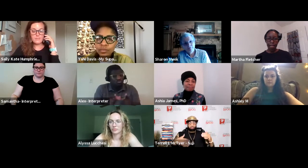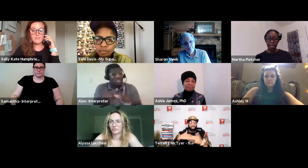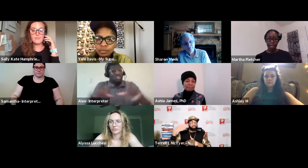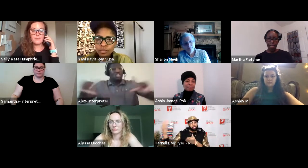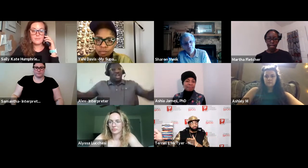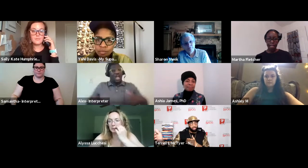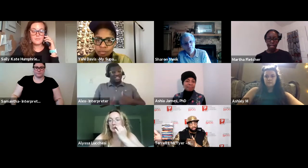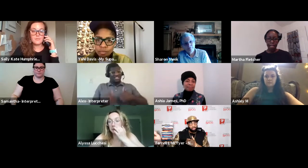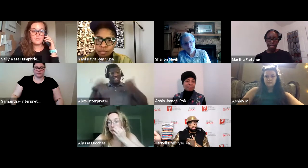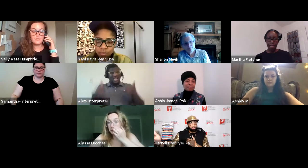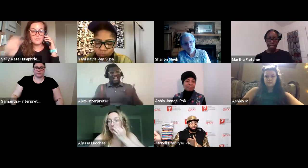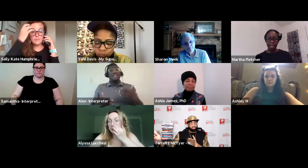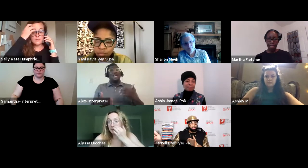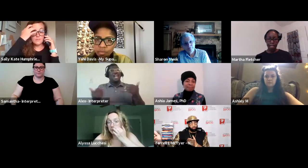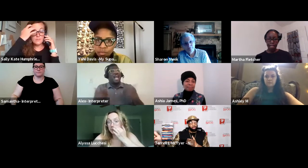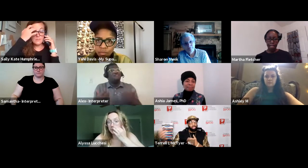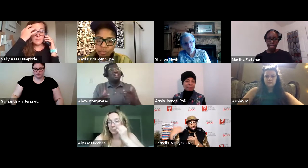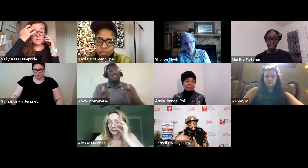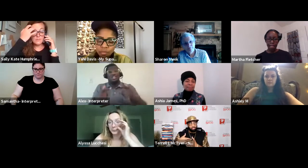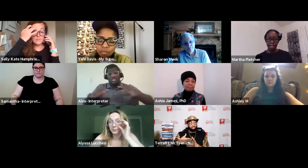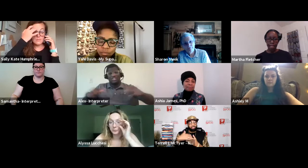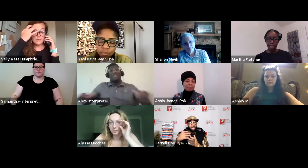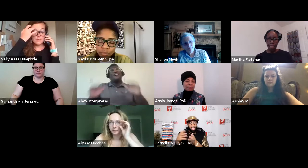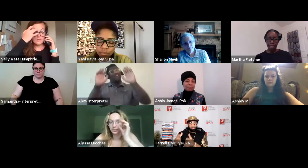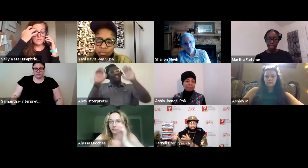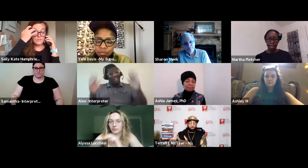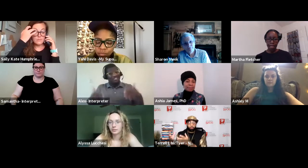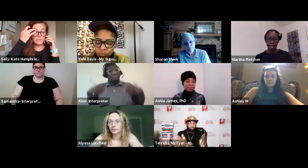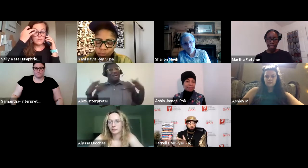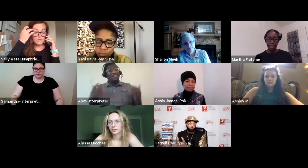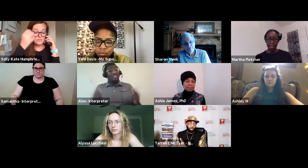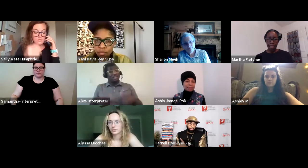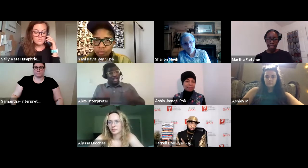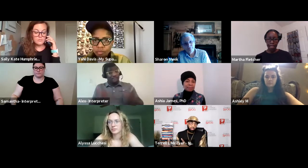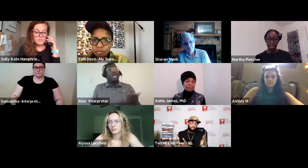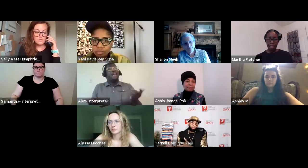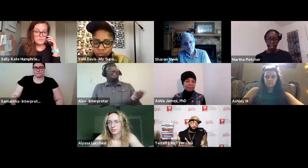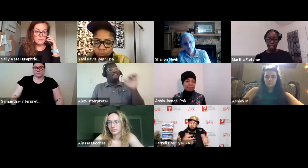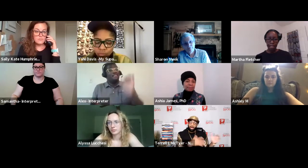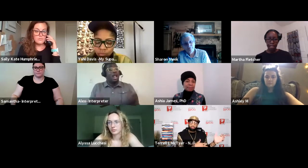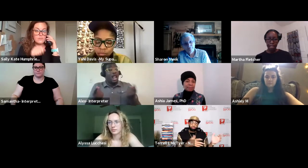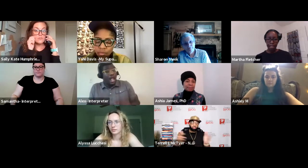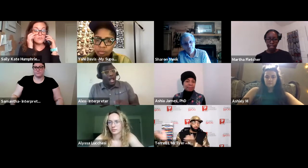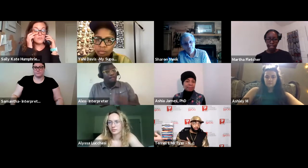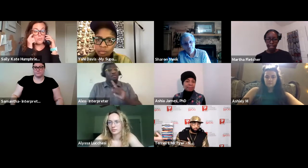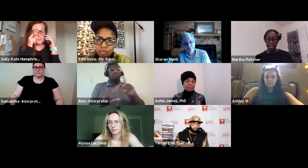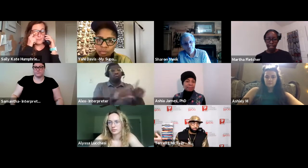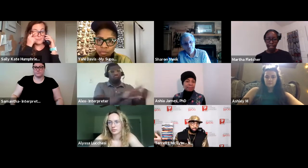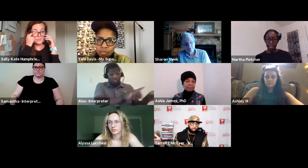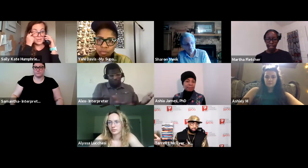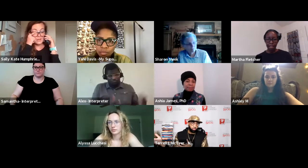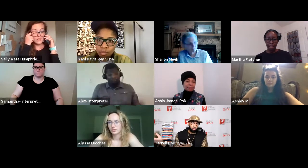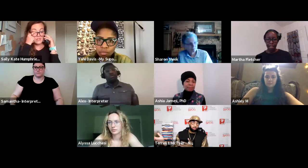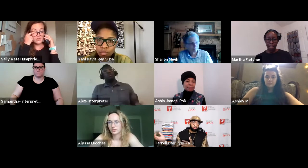and just being able to live that to the next level. And that happens through a few different ways. When the apostles started the